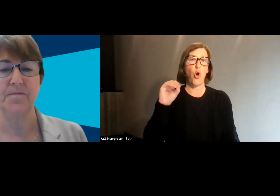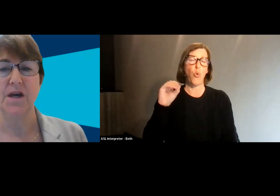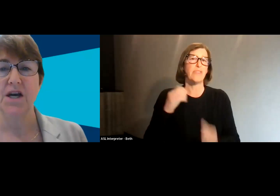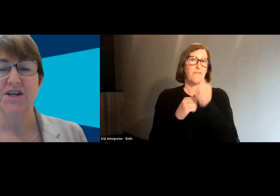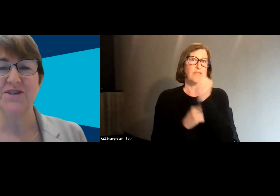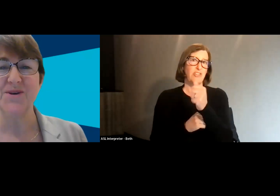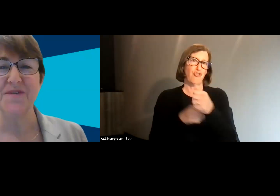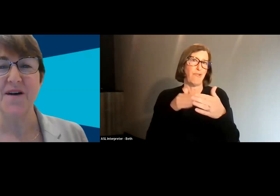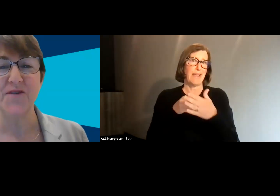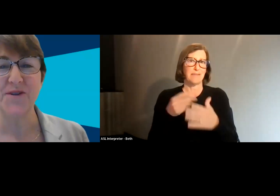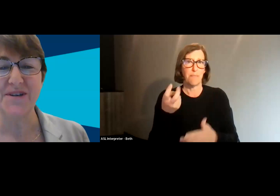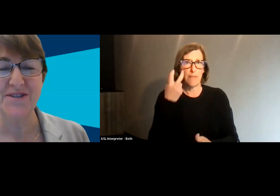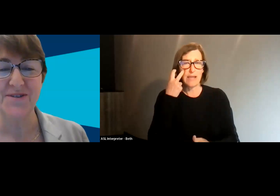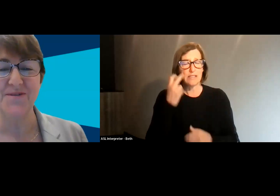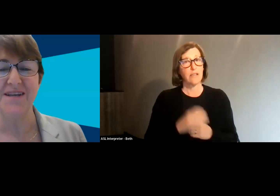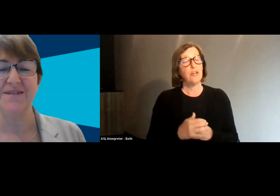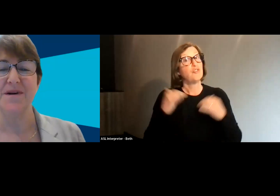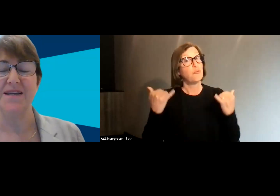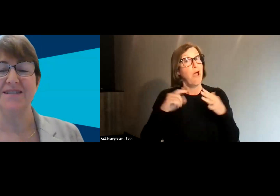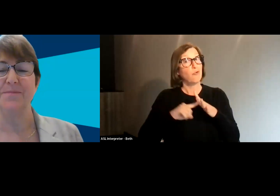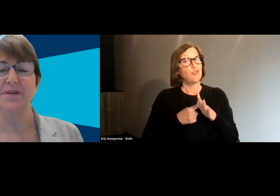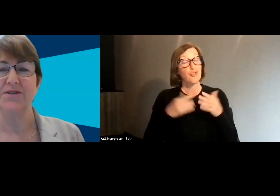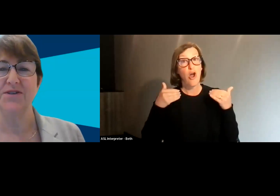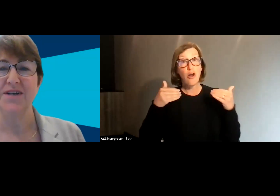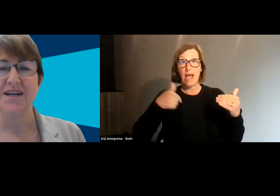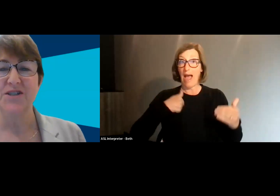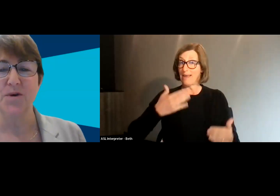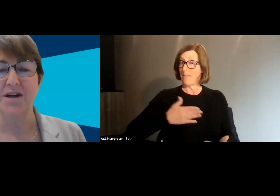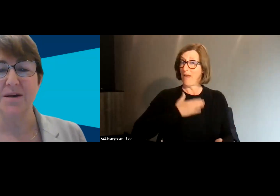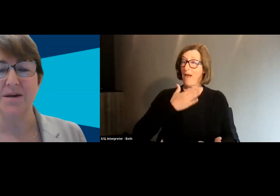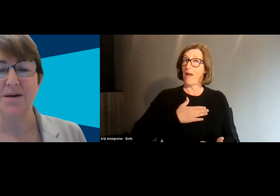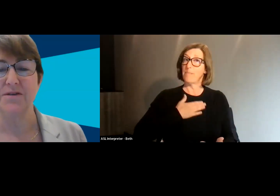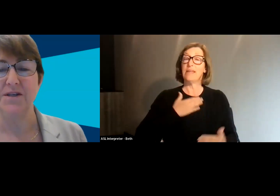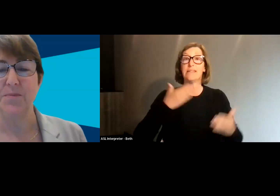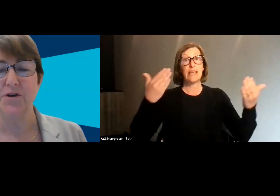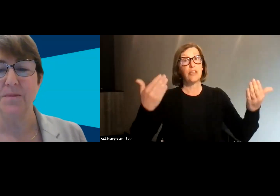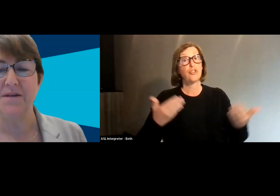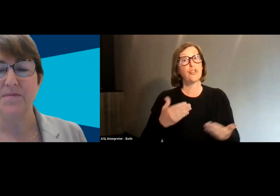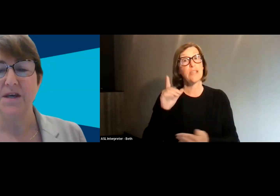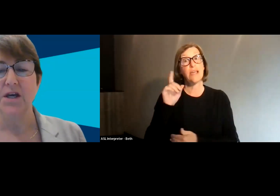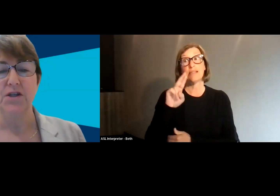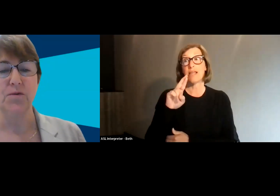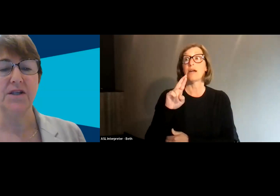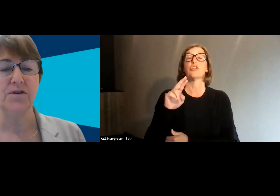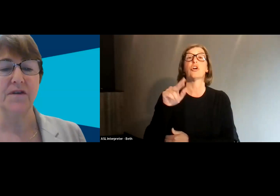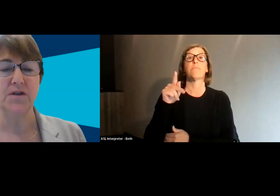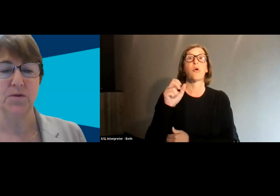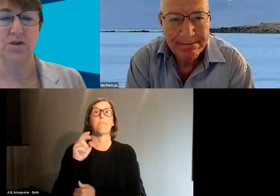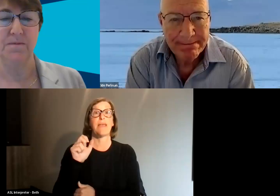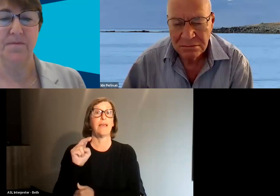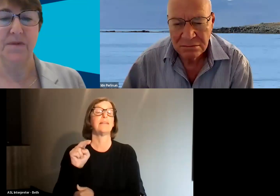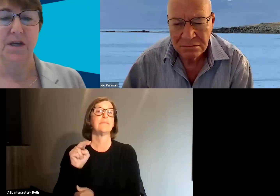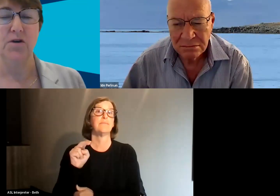Blindness. So without further ado, it is my esteemed pleasure to welcome Dr. Edu Perlman, Director